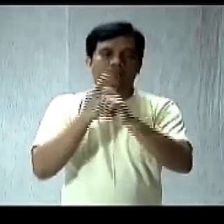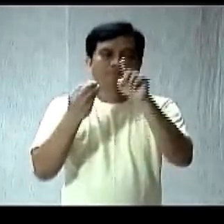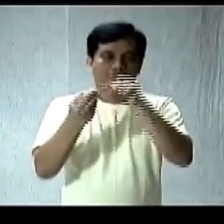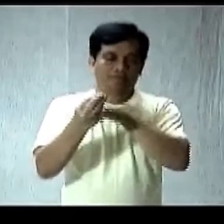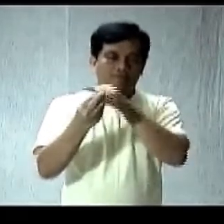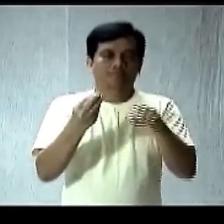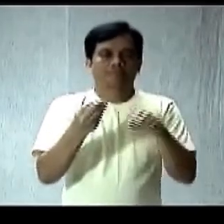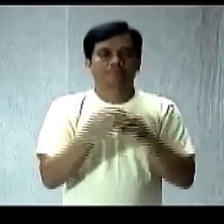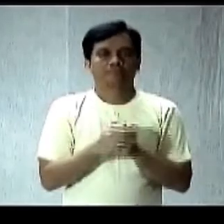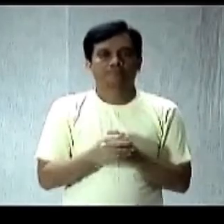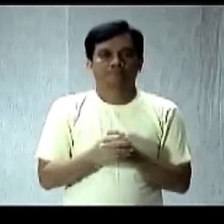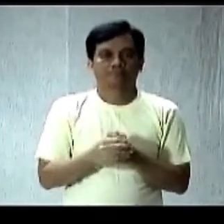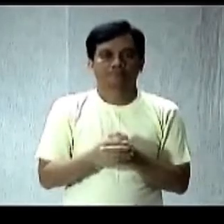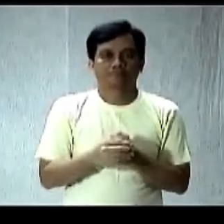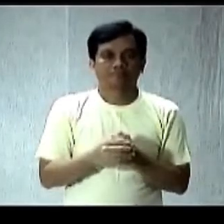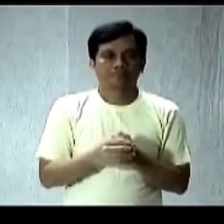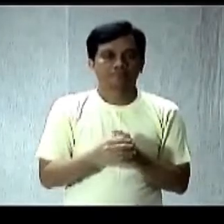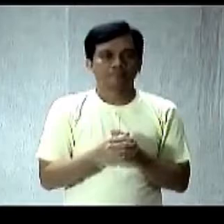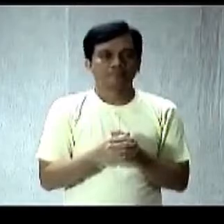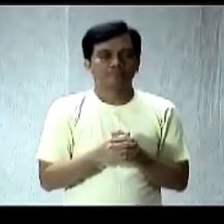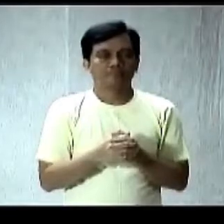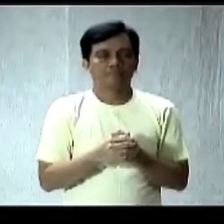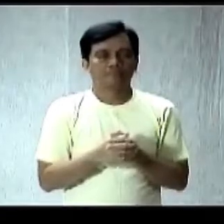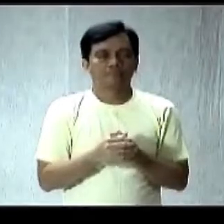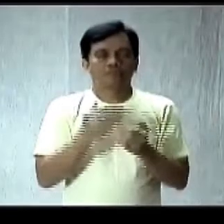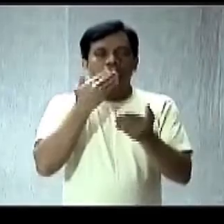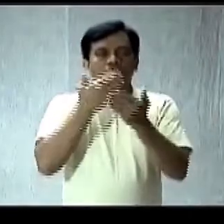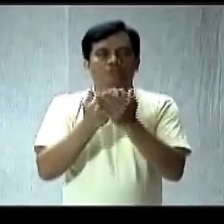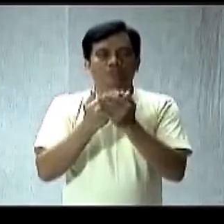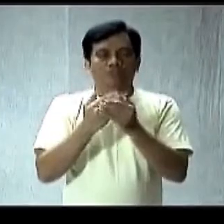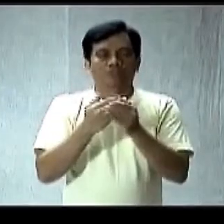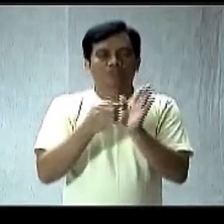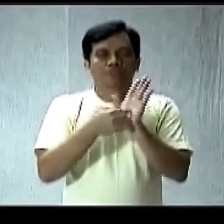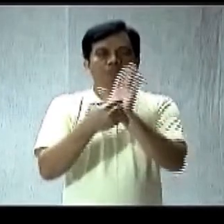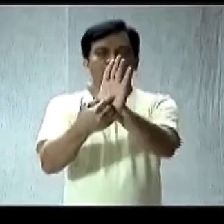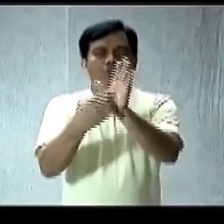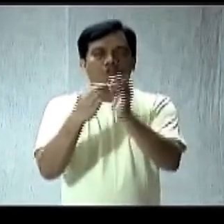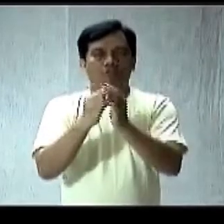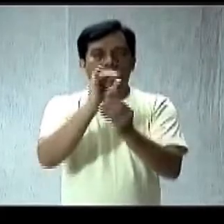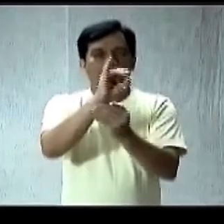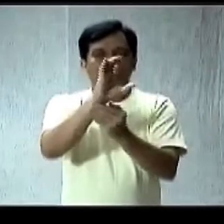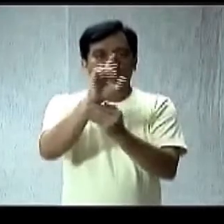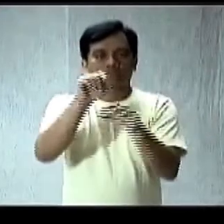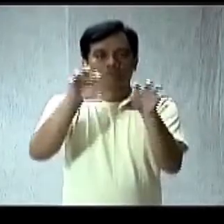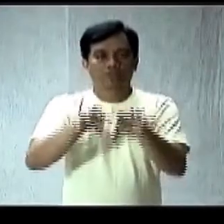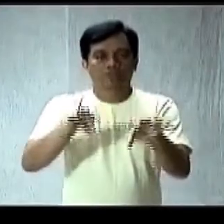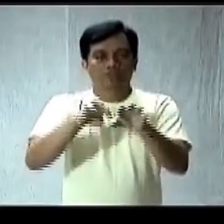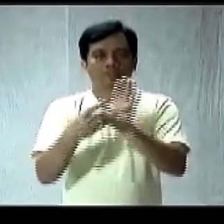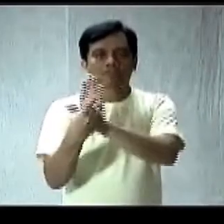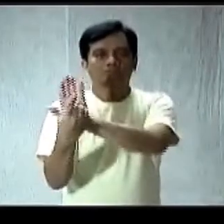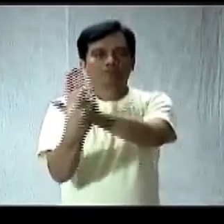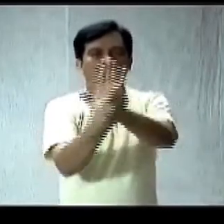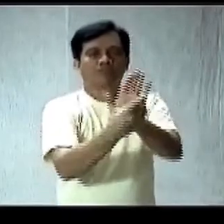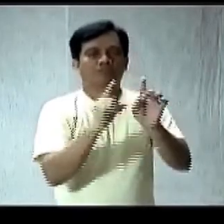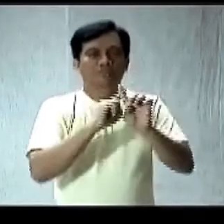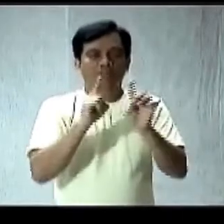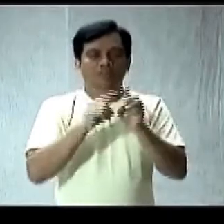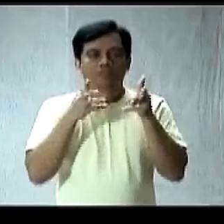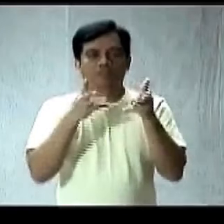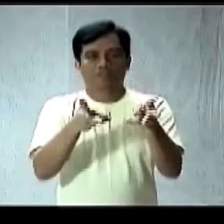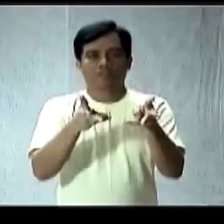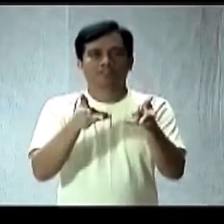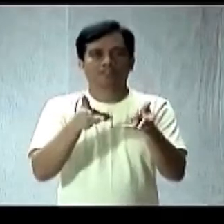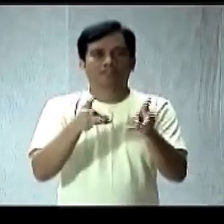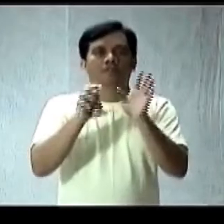disabled or those who are discriminated. The good impact of ICT initiatives has been demonstrated in